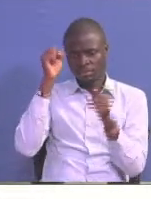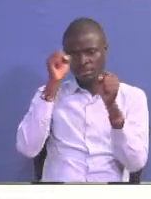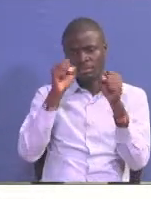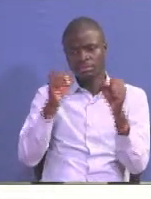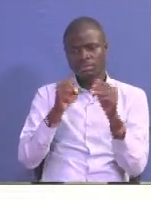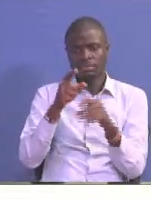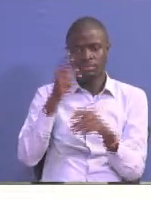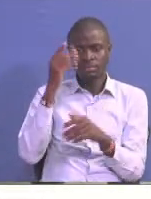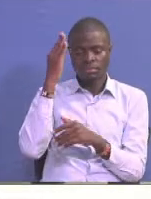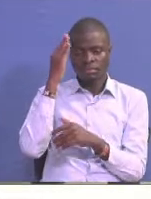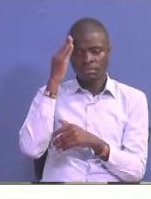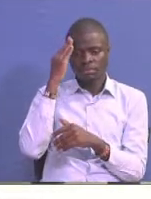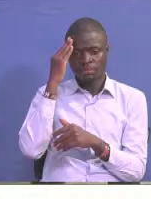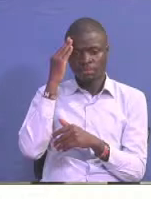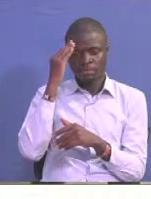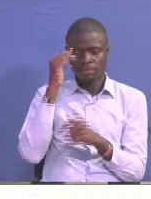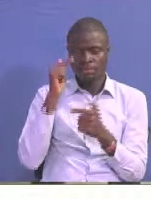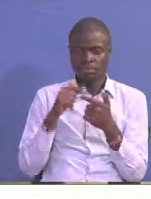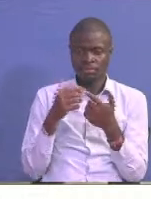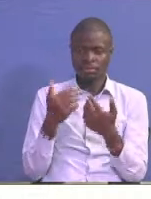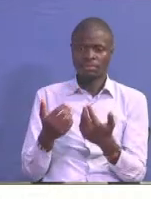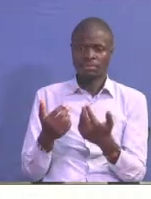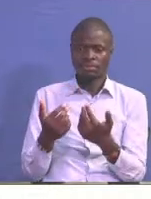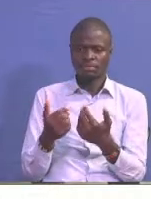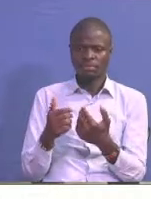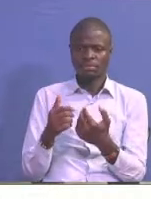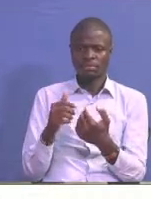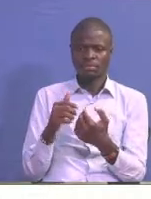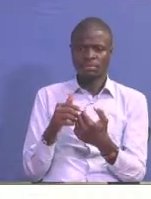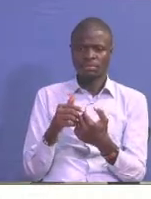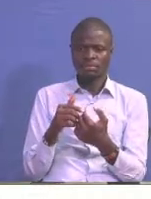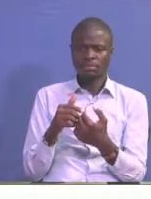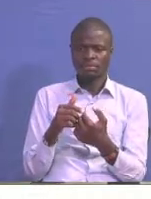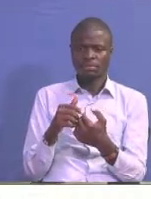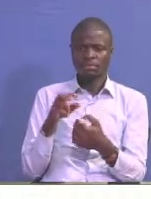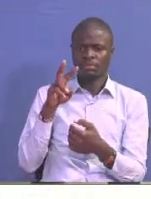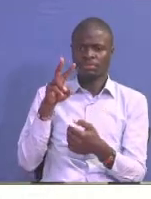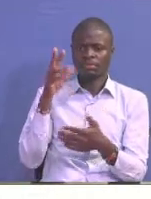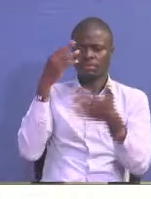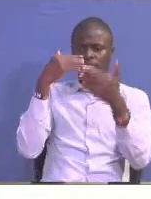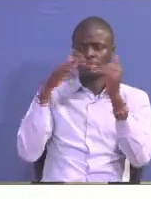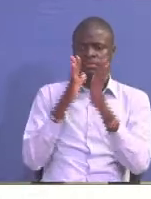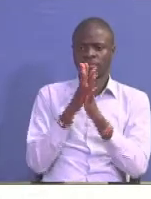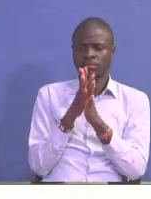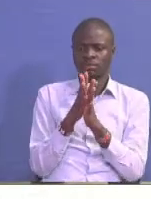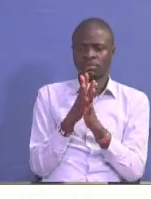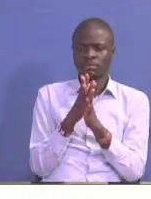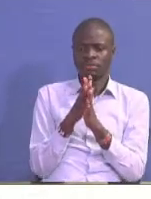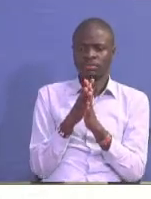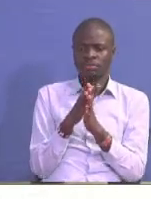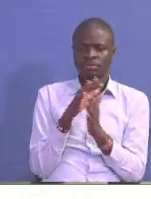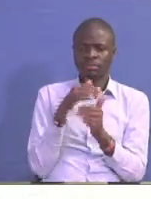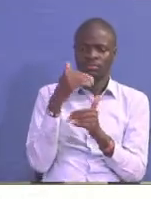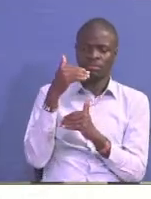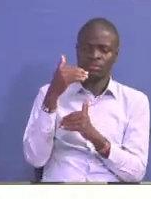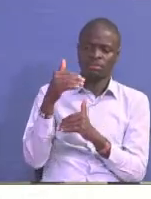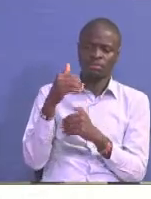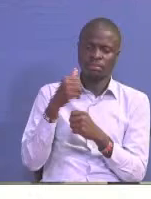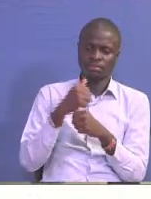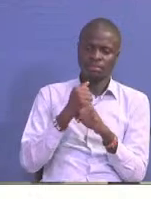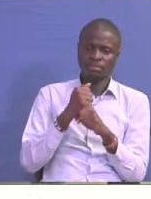And you know, up to now, 2 universities are always